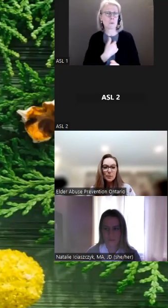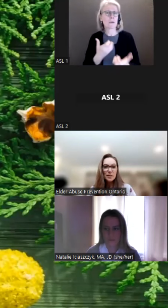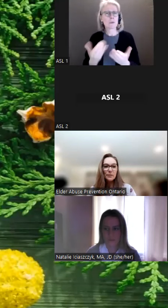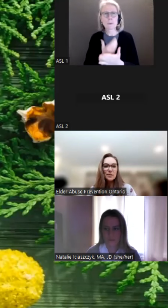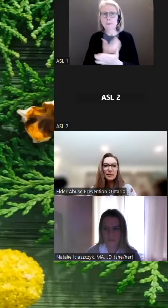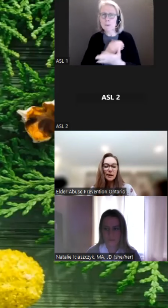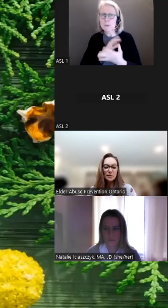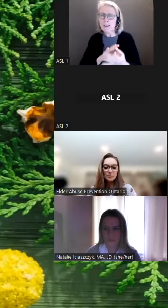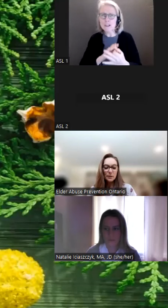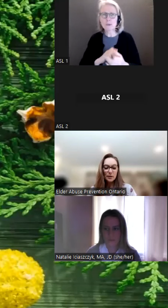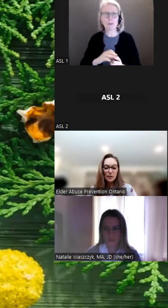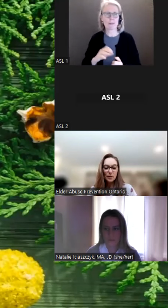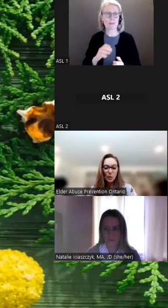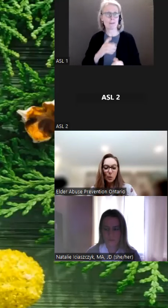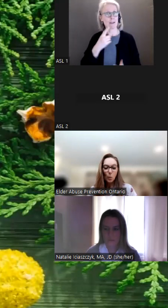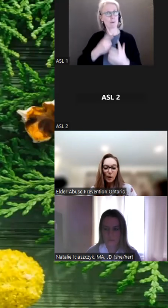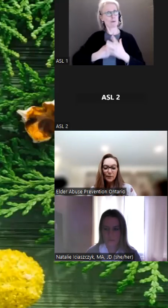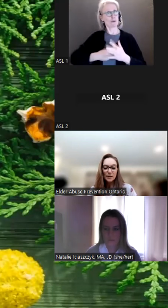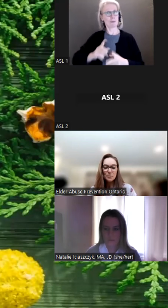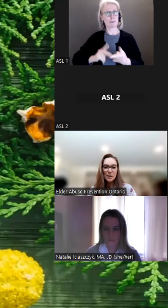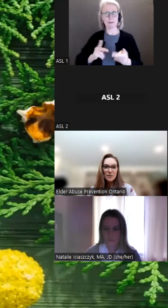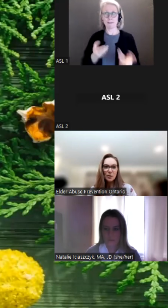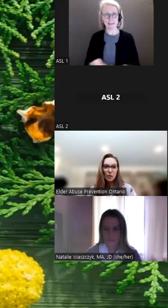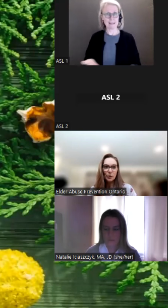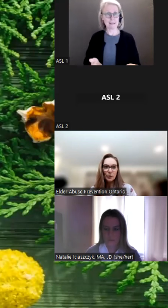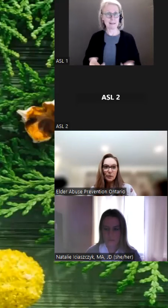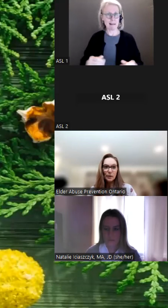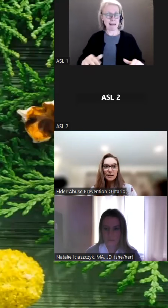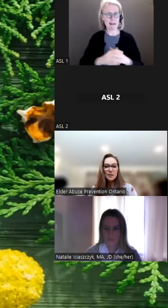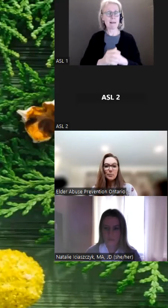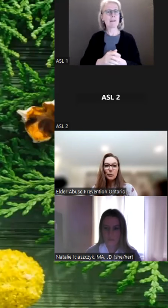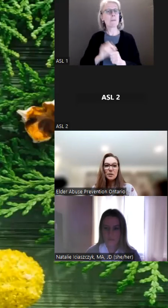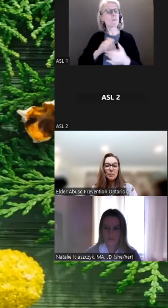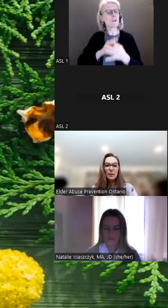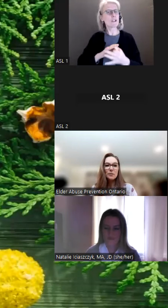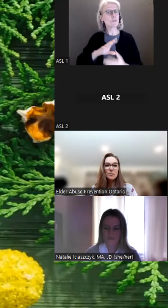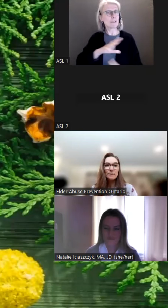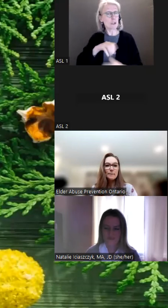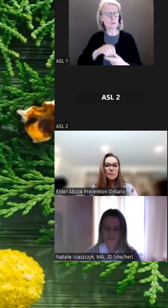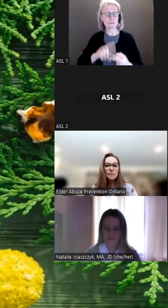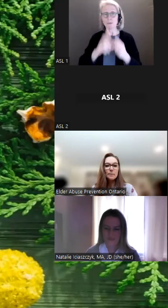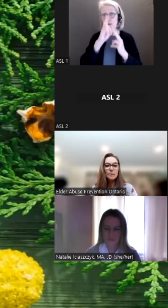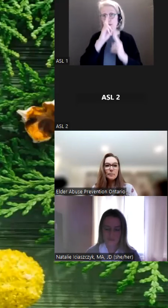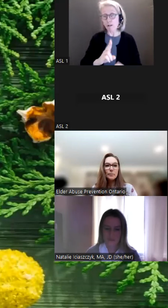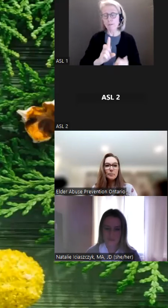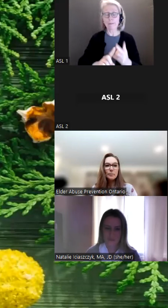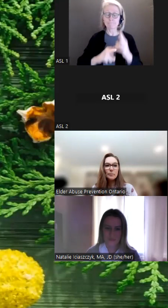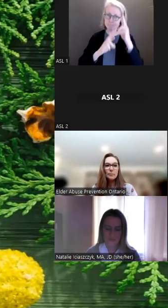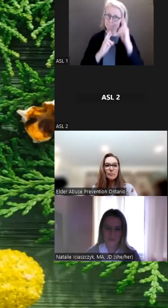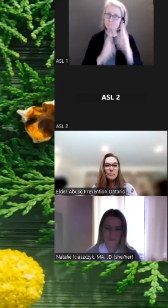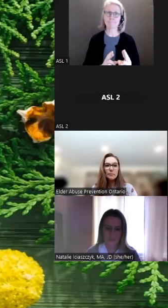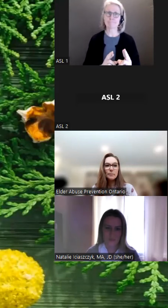original peoples of this land, one that is based in honor and deep respect.